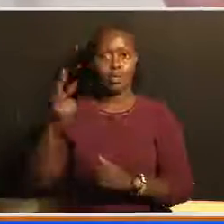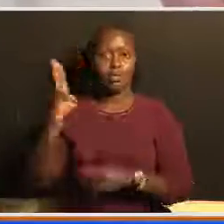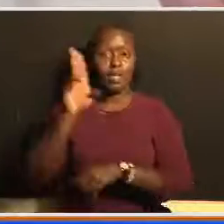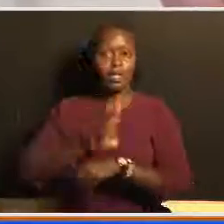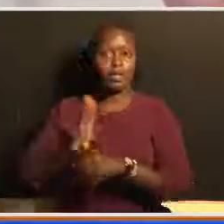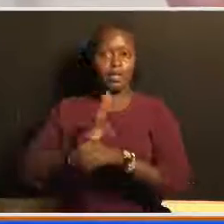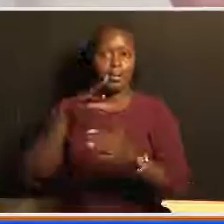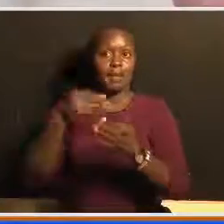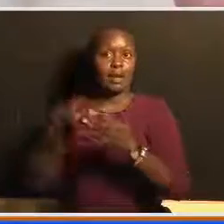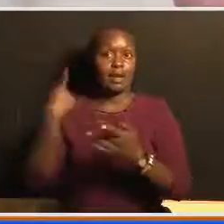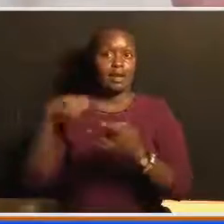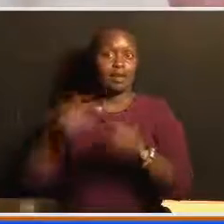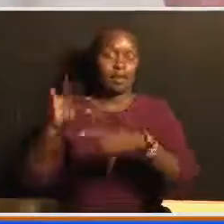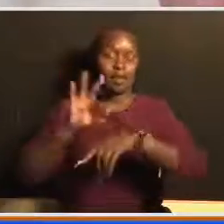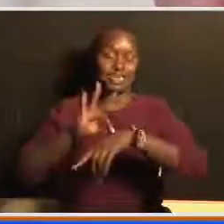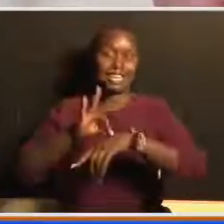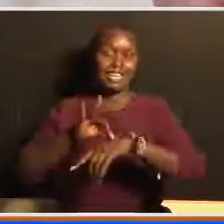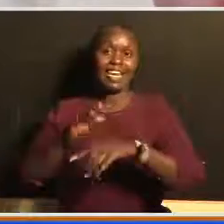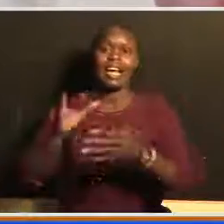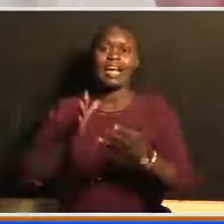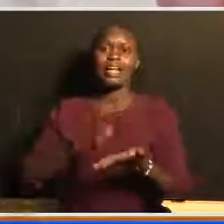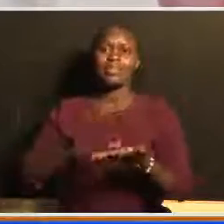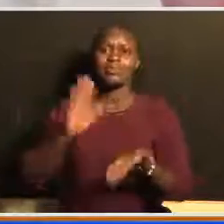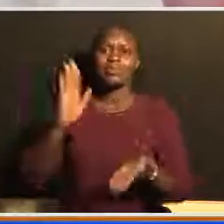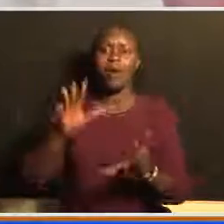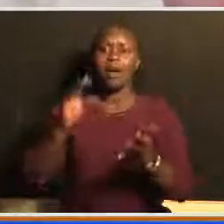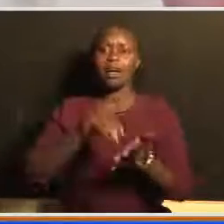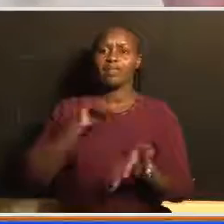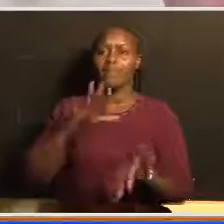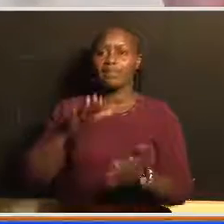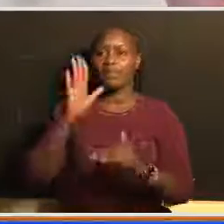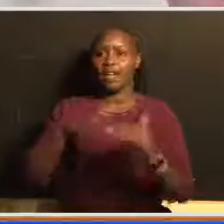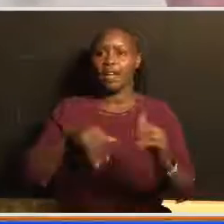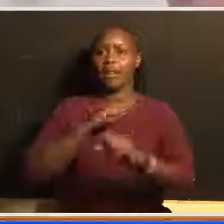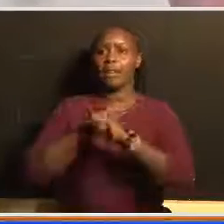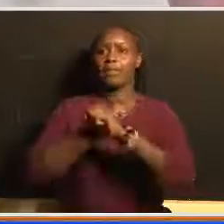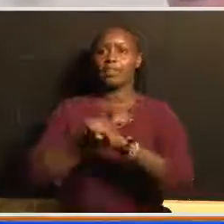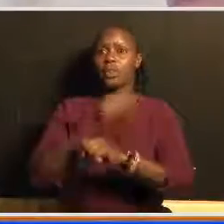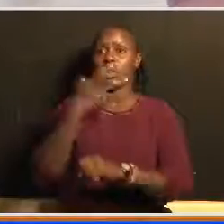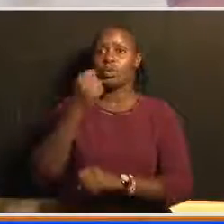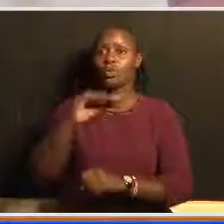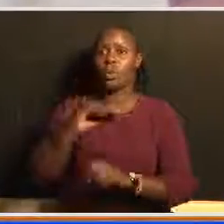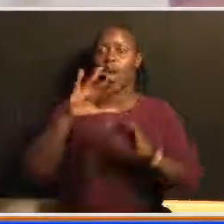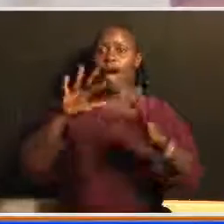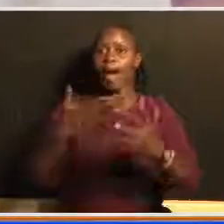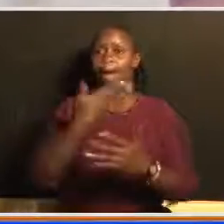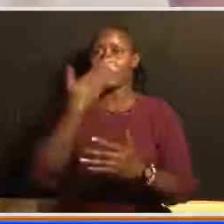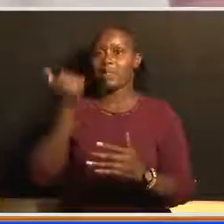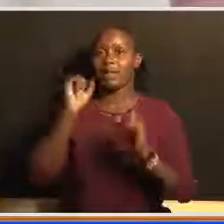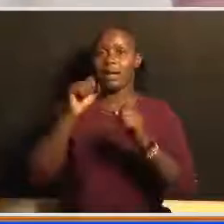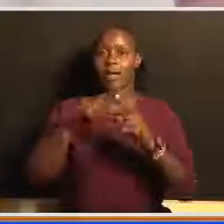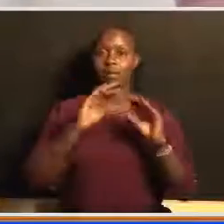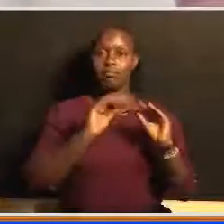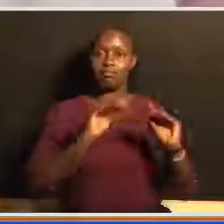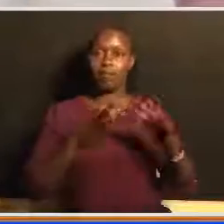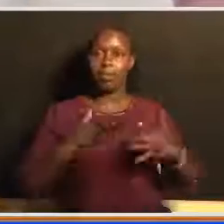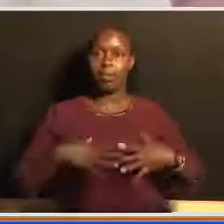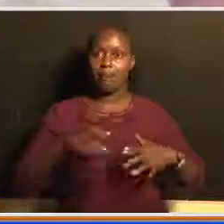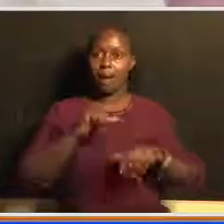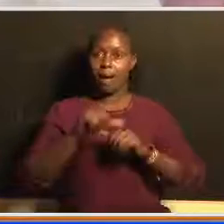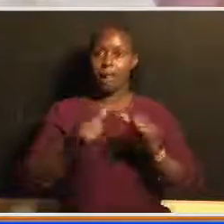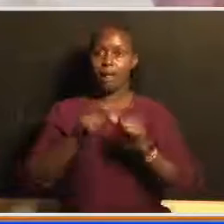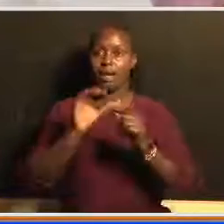treating skin cancer, it is even more higher than prevention. So how better than educating people about climate change